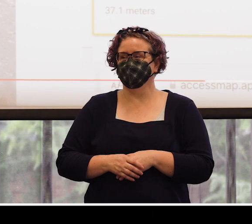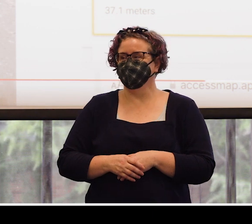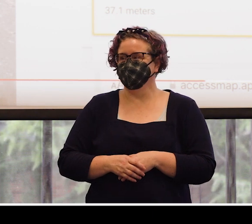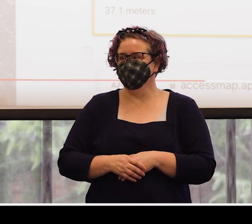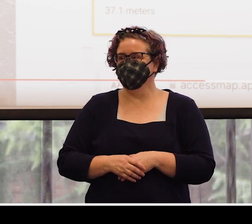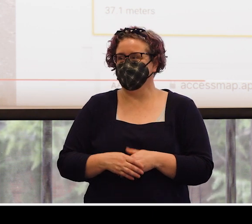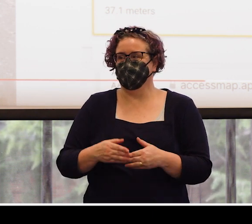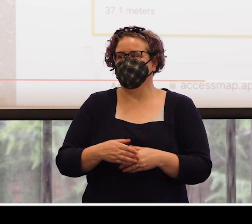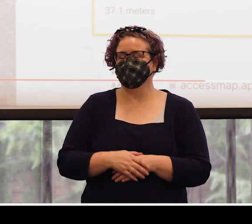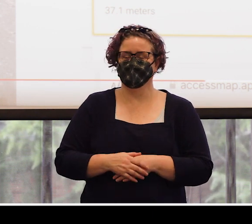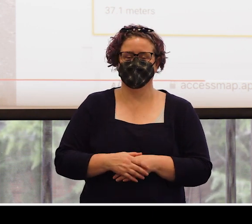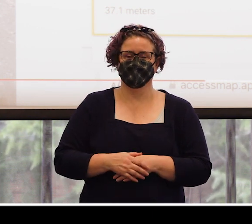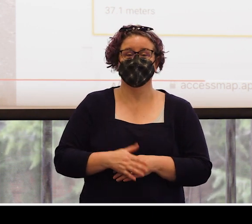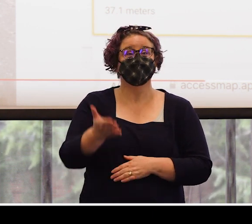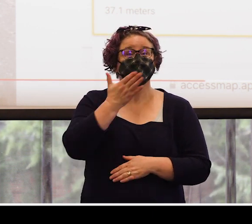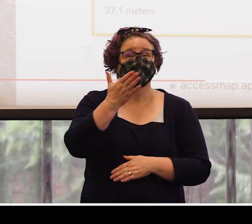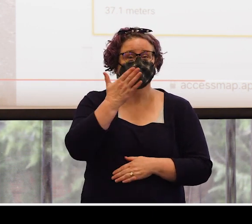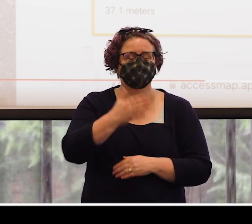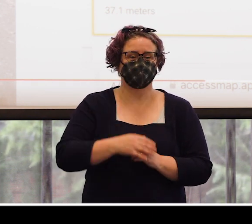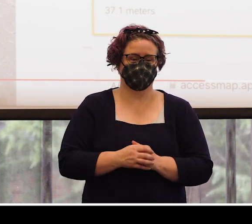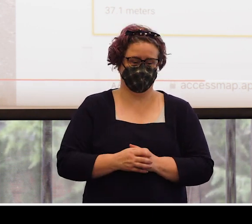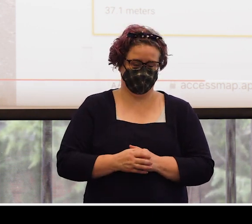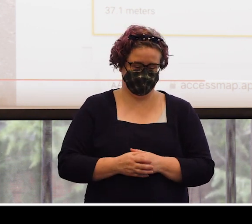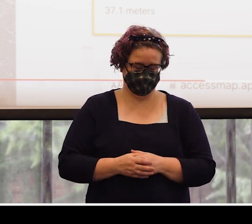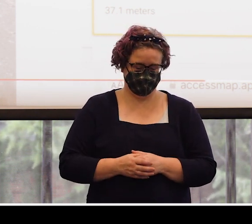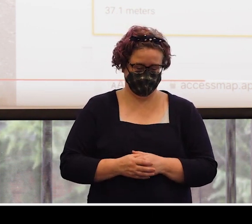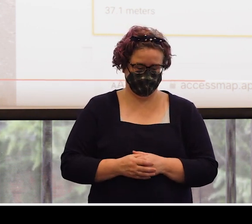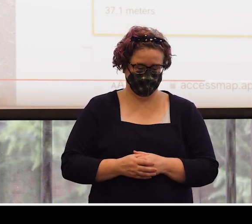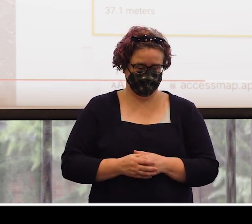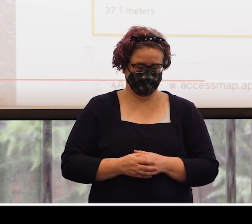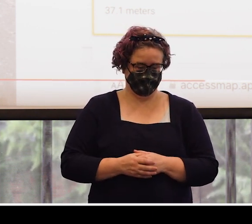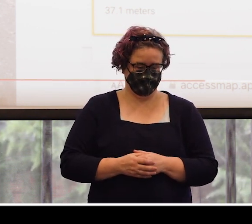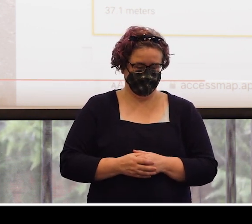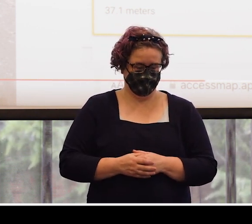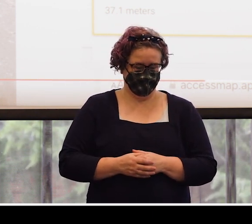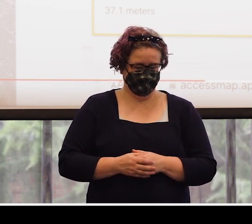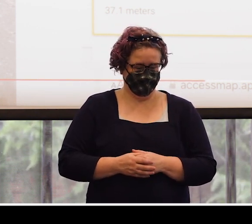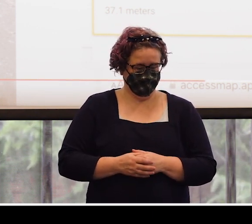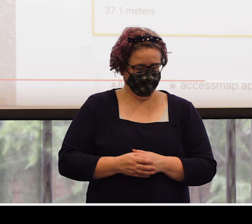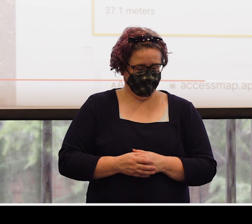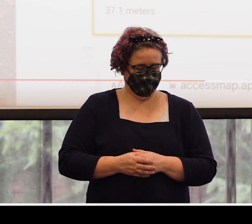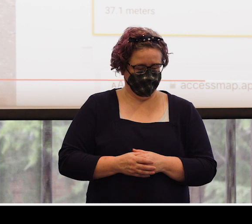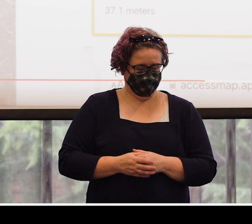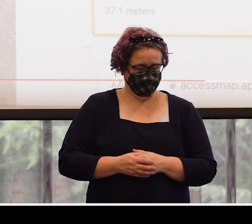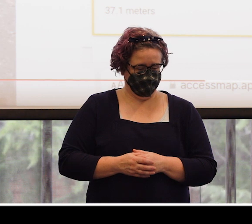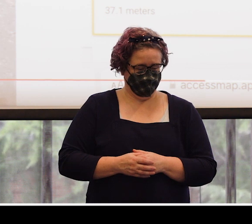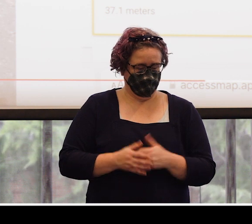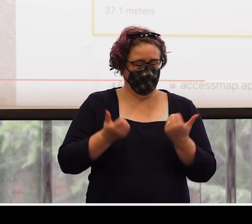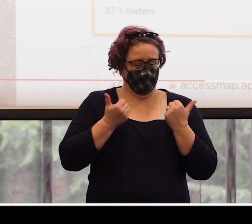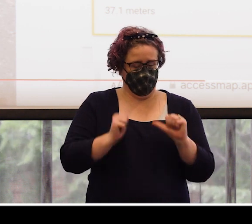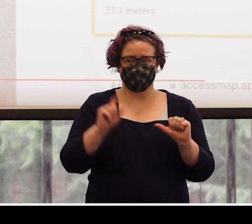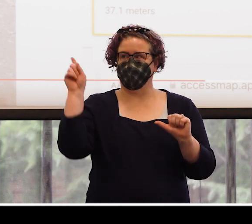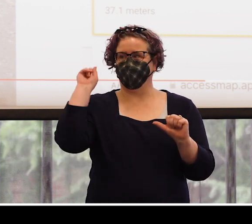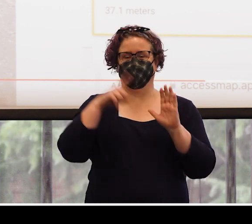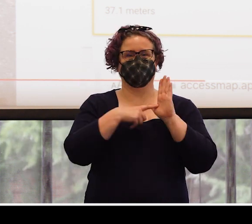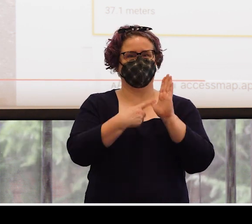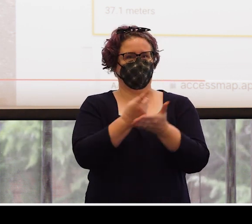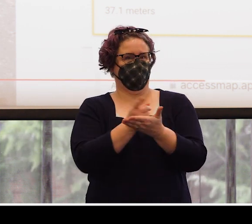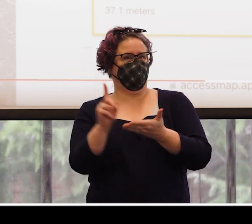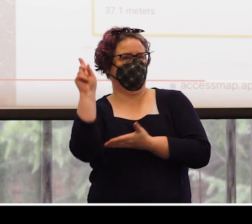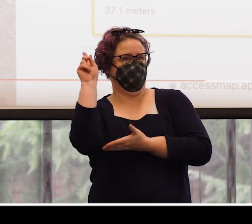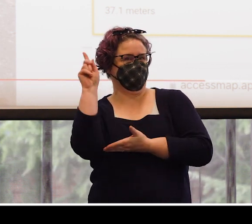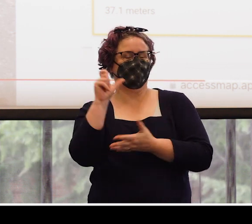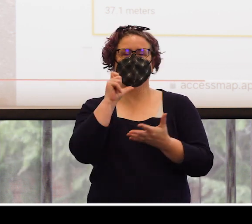Awesome. Thanks, Anat. Yeah, we tried to do the demo video last week, and weather wasn't